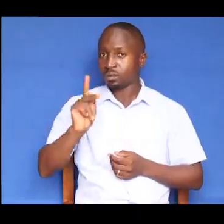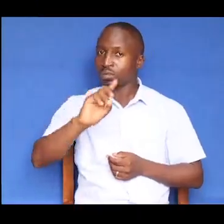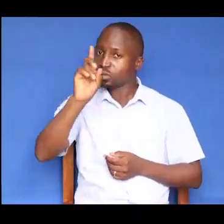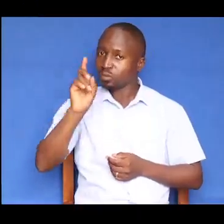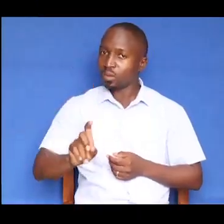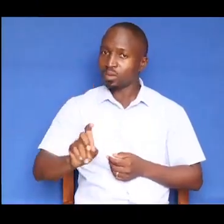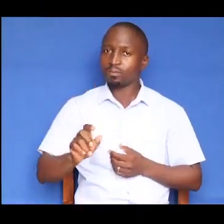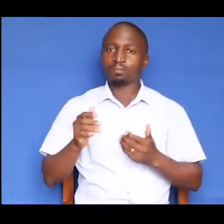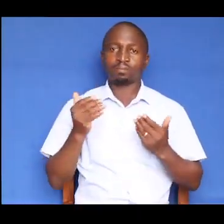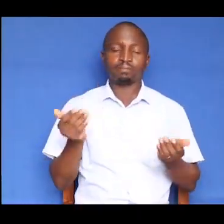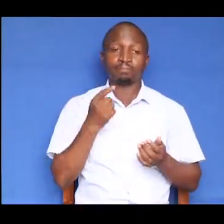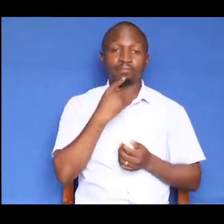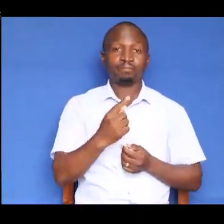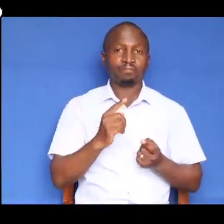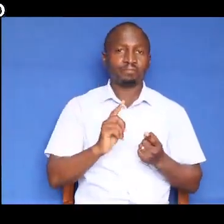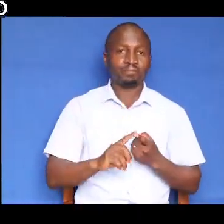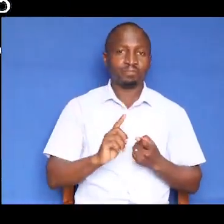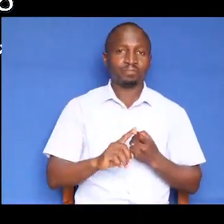questions say